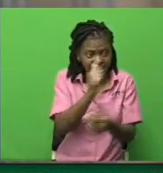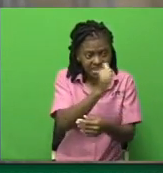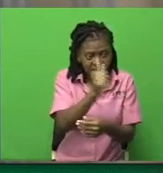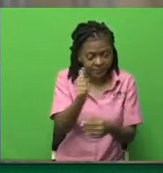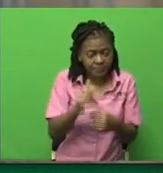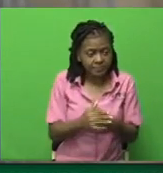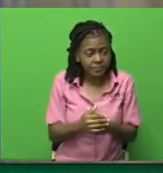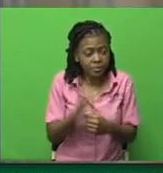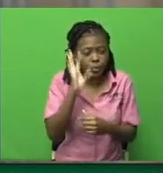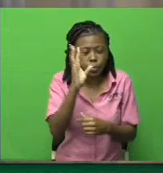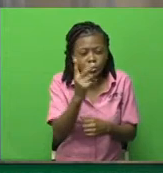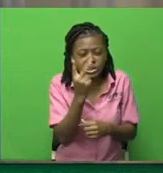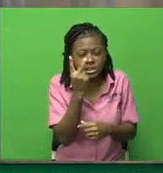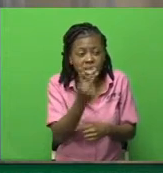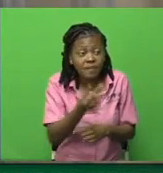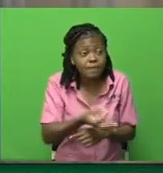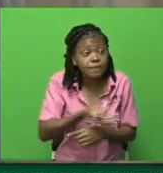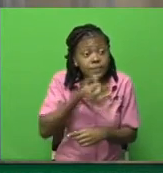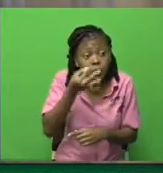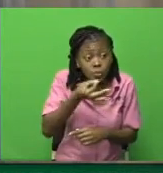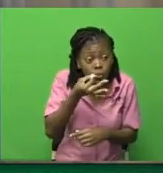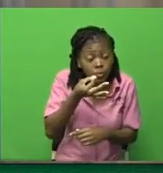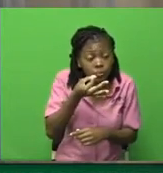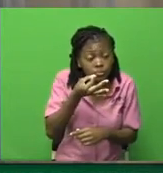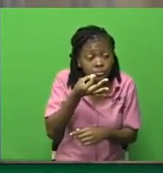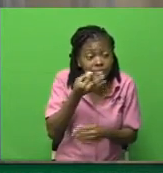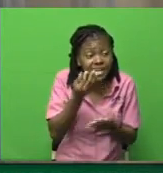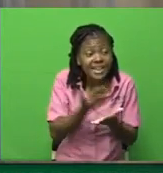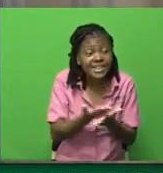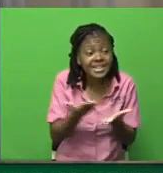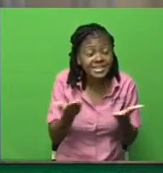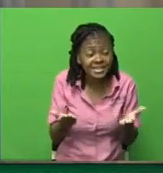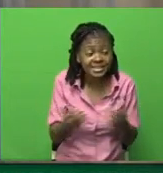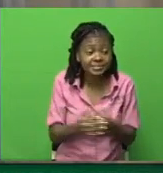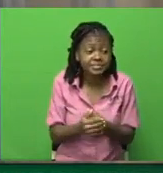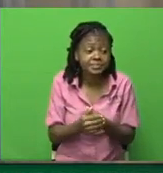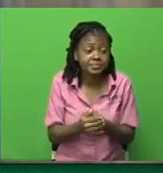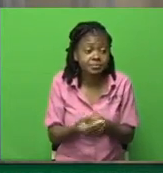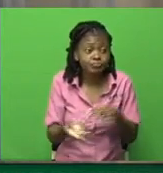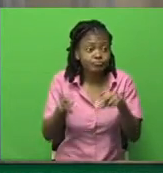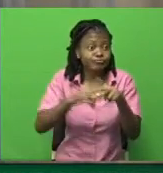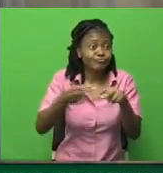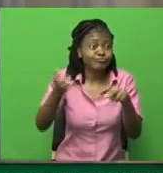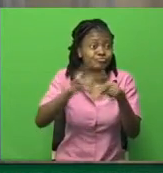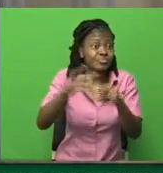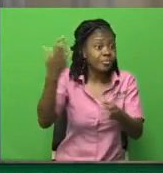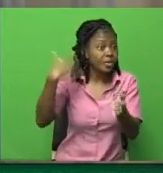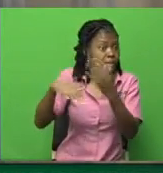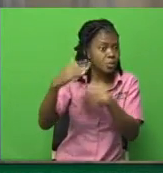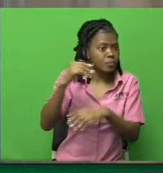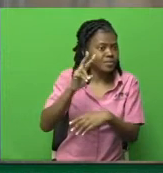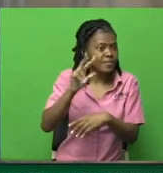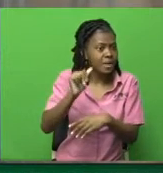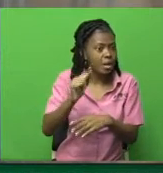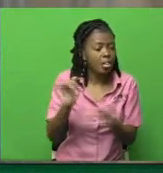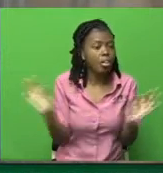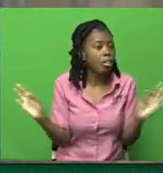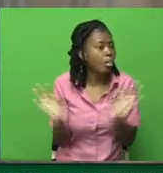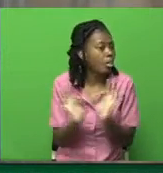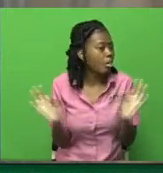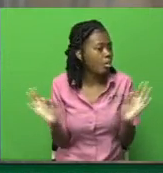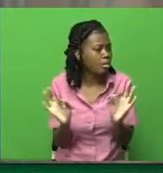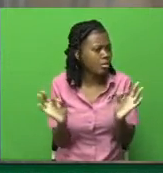food items as I said before no VAT on them Rose in price by 12.5 percent in one